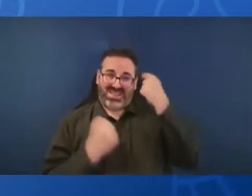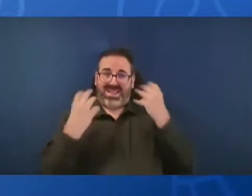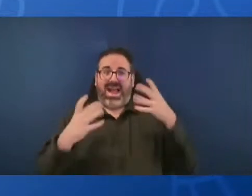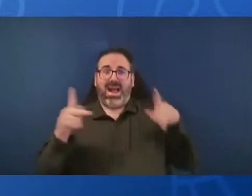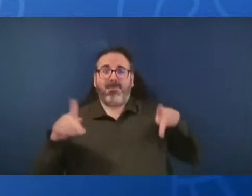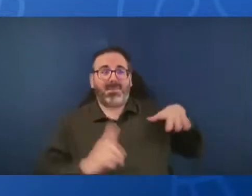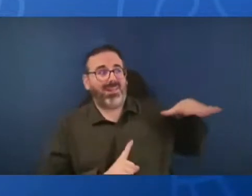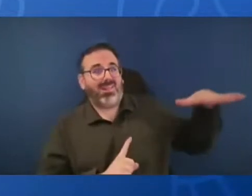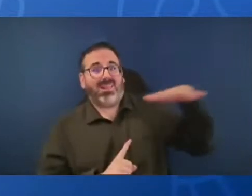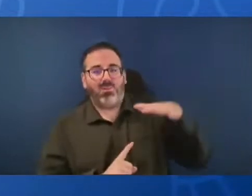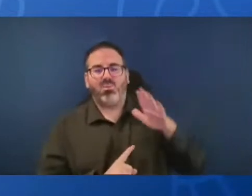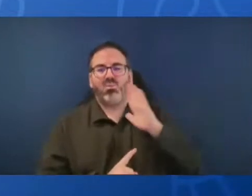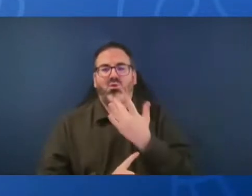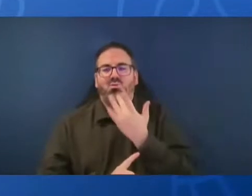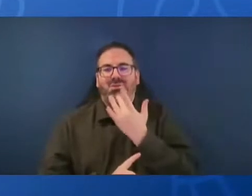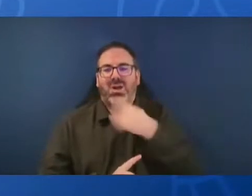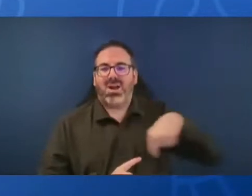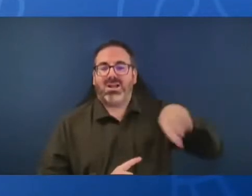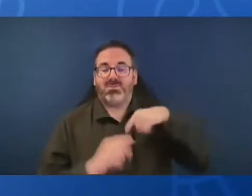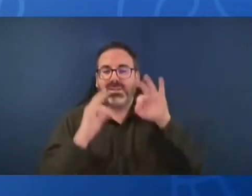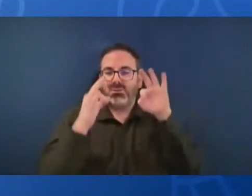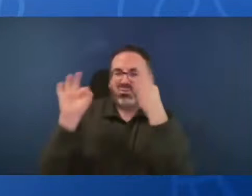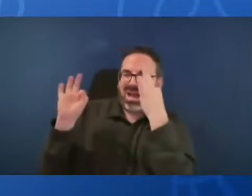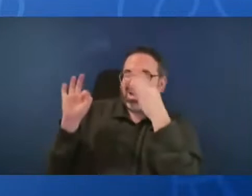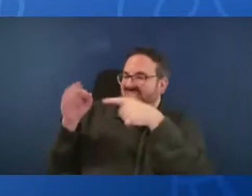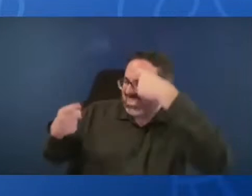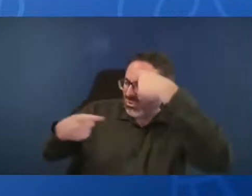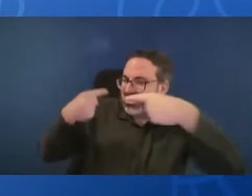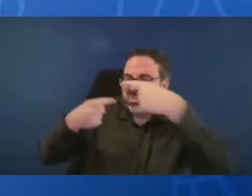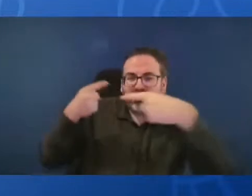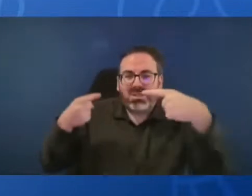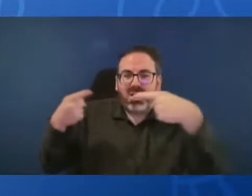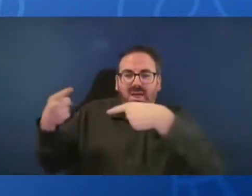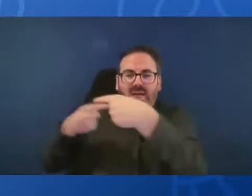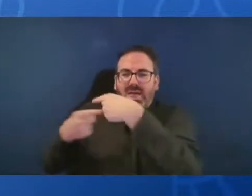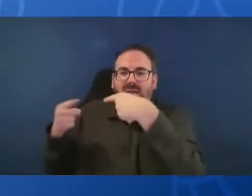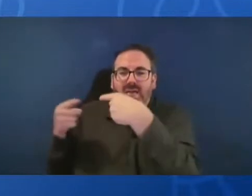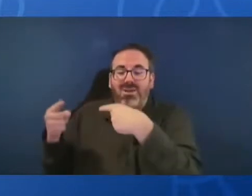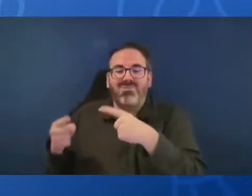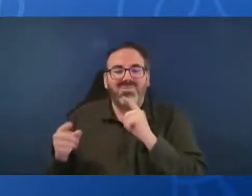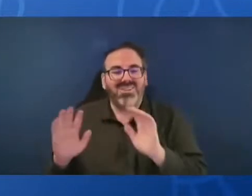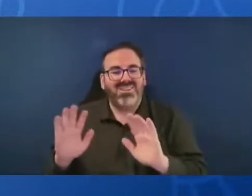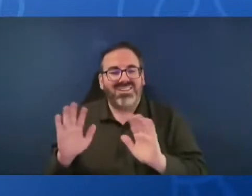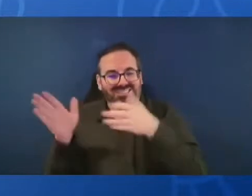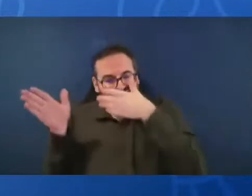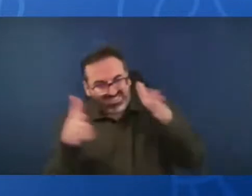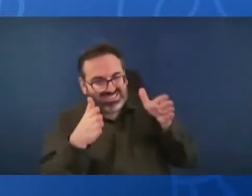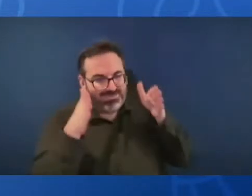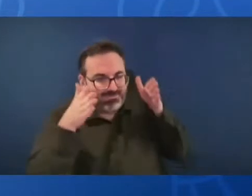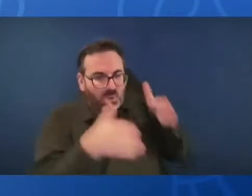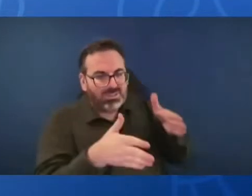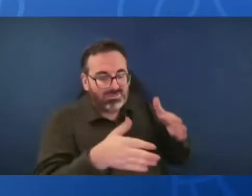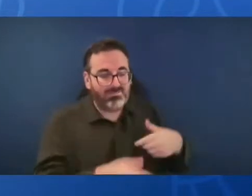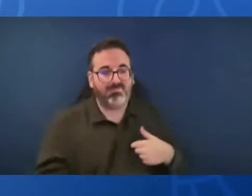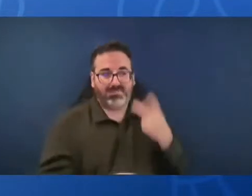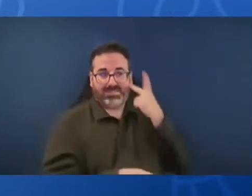distracted by the disagreements. But what I've seen Secretary Rubio accomplish is remarkable, and in